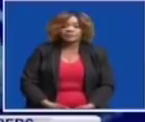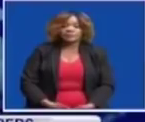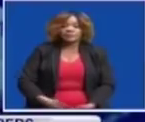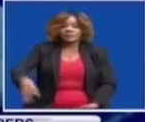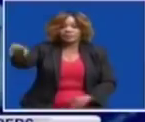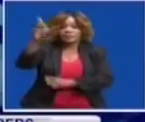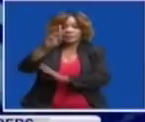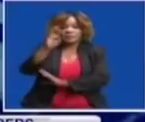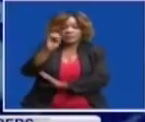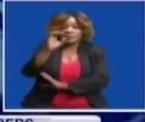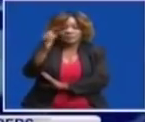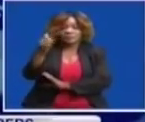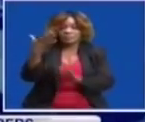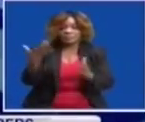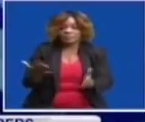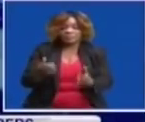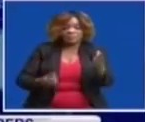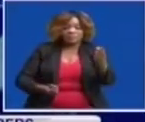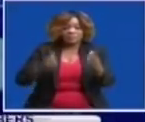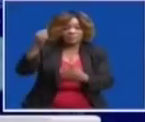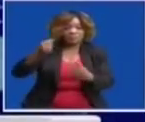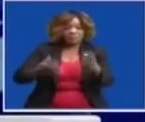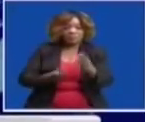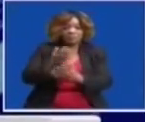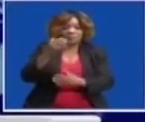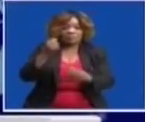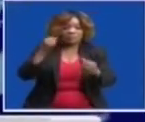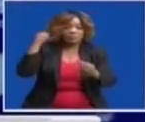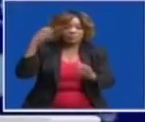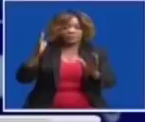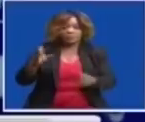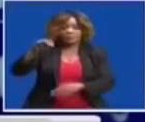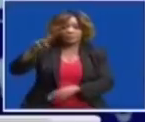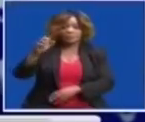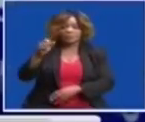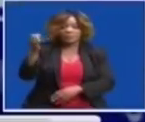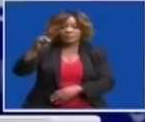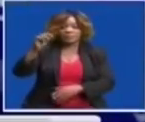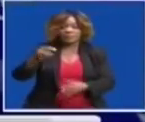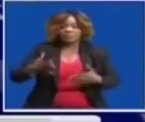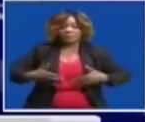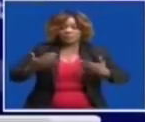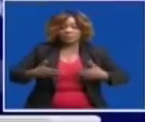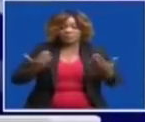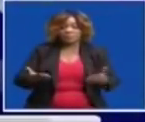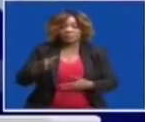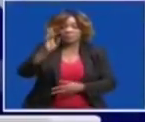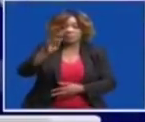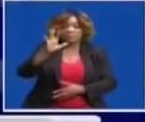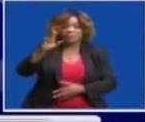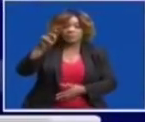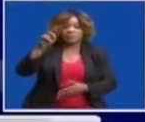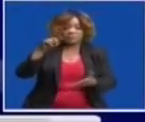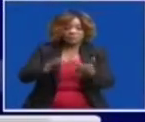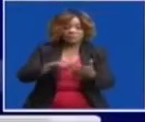Rural Electrification Authority, REA Chief Executive Officer Geoffrey Musonda is impressed with the progress on the